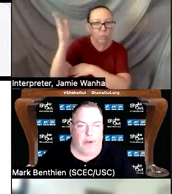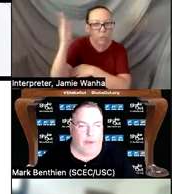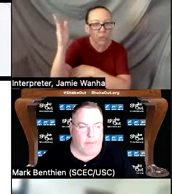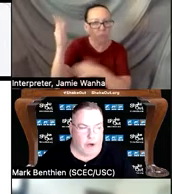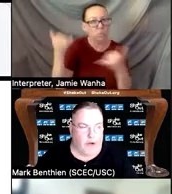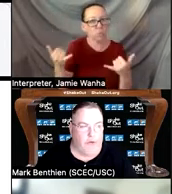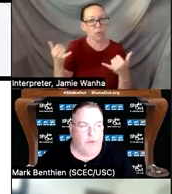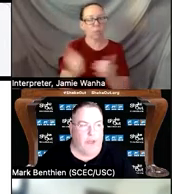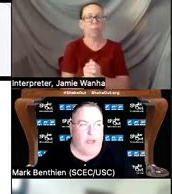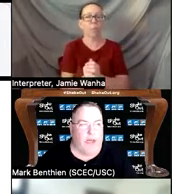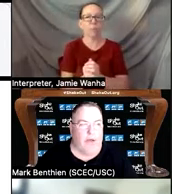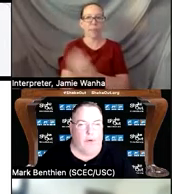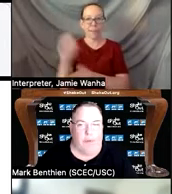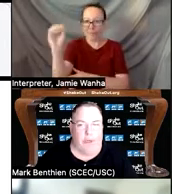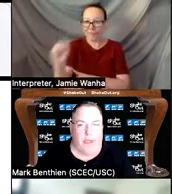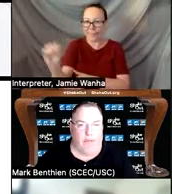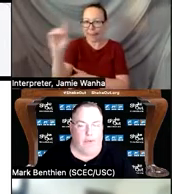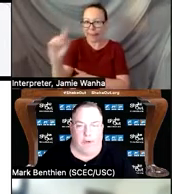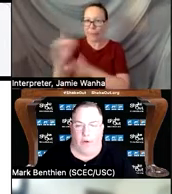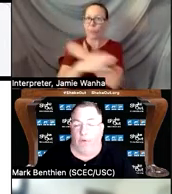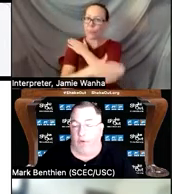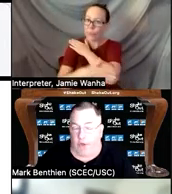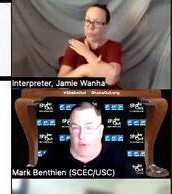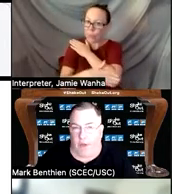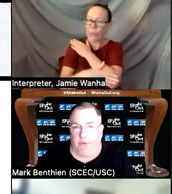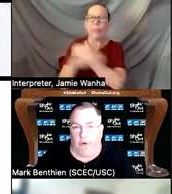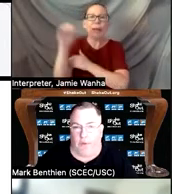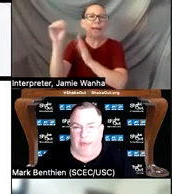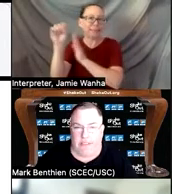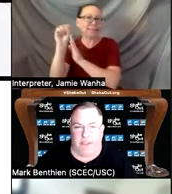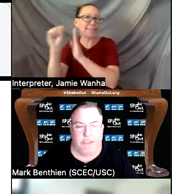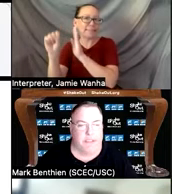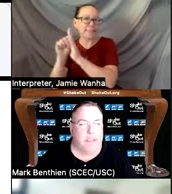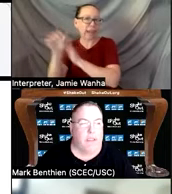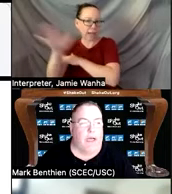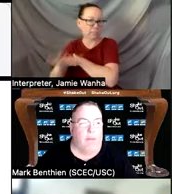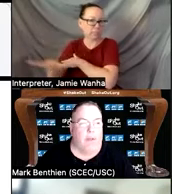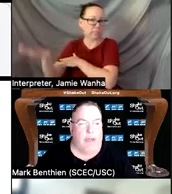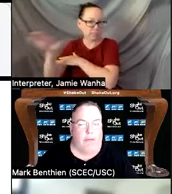other statewide partners, who will be kind of doing an overview of earthquake hazards,